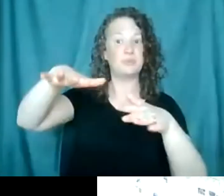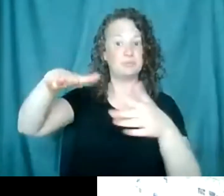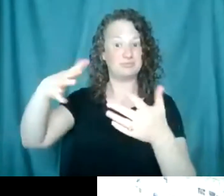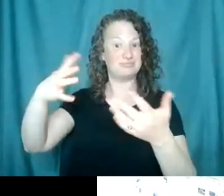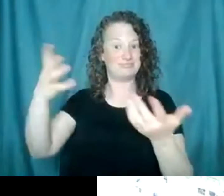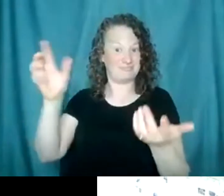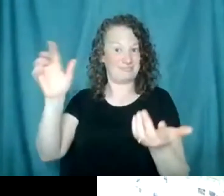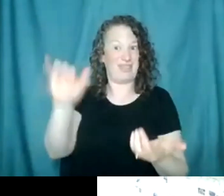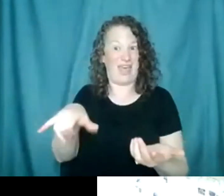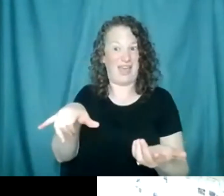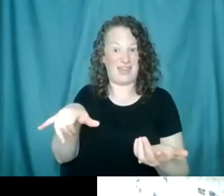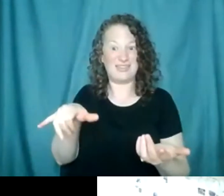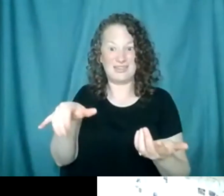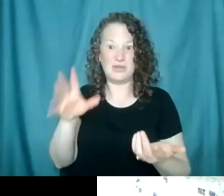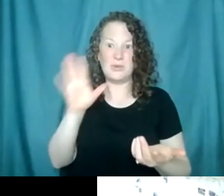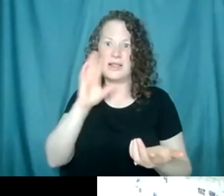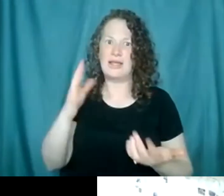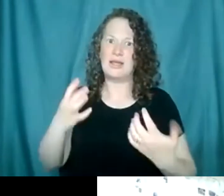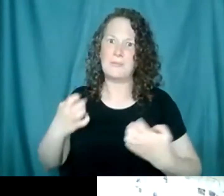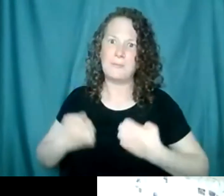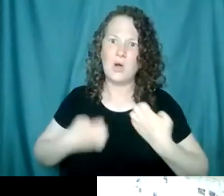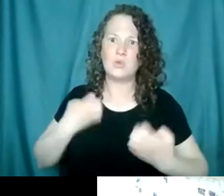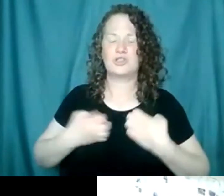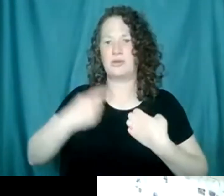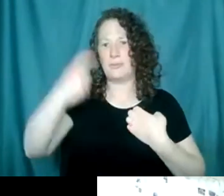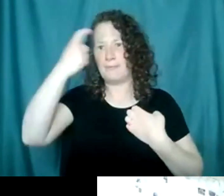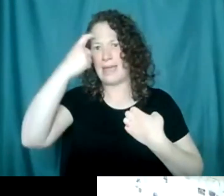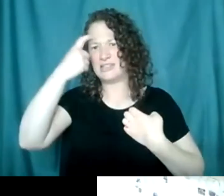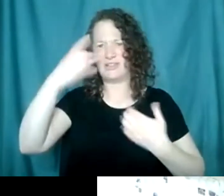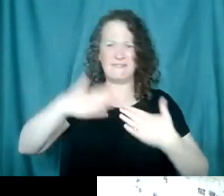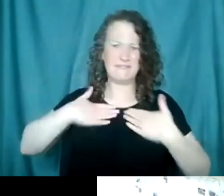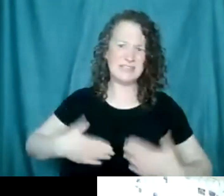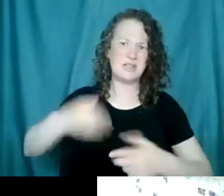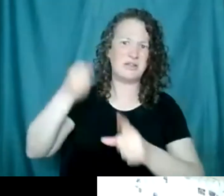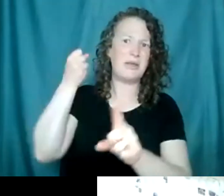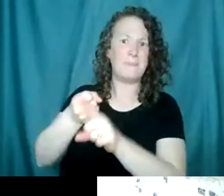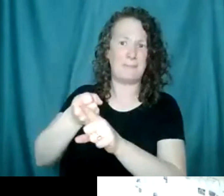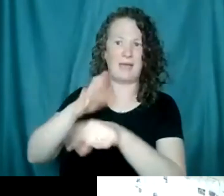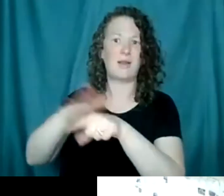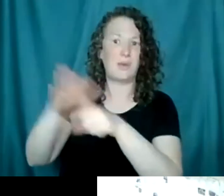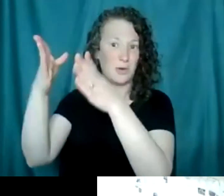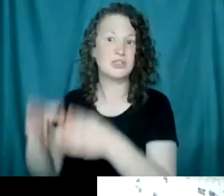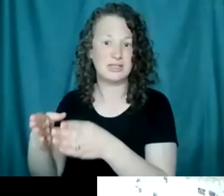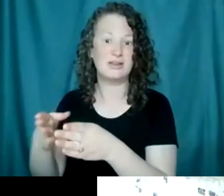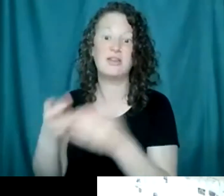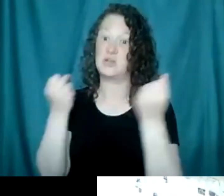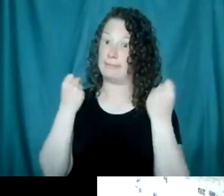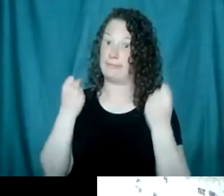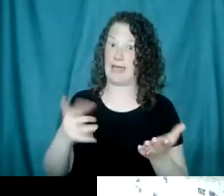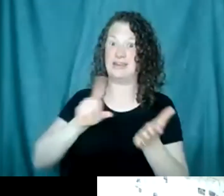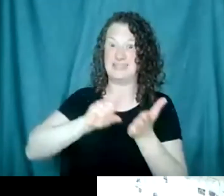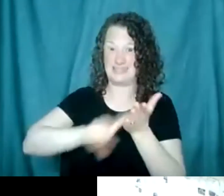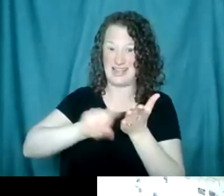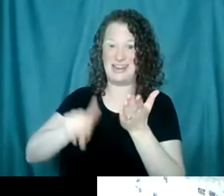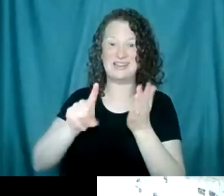that would have such an emotional, mental, physical effect on a person. And there's a lot of studies done on like the effect of